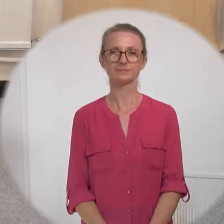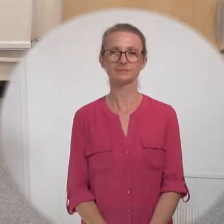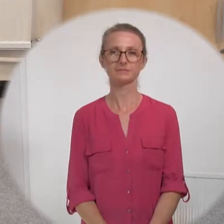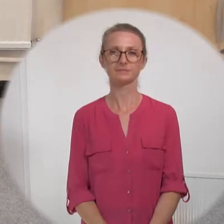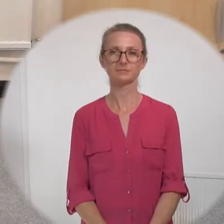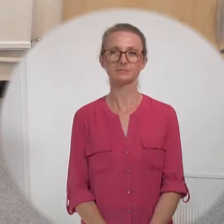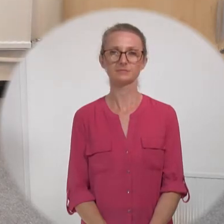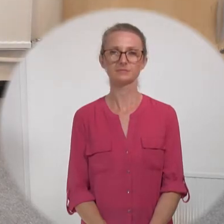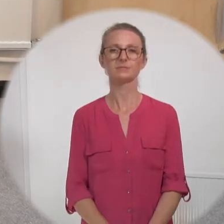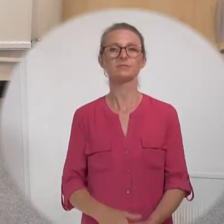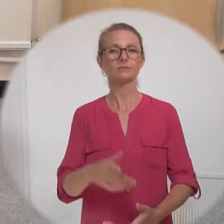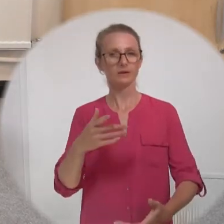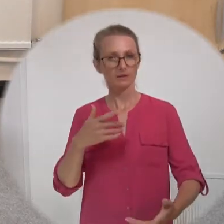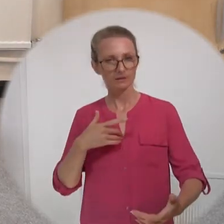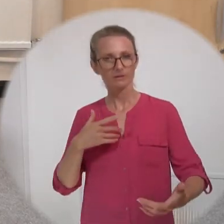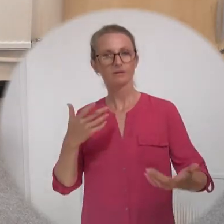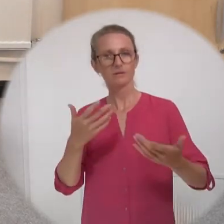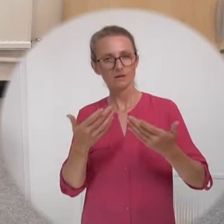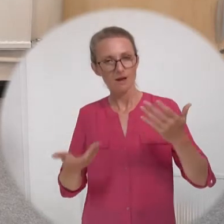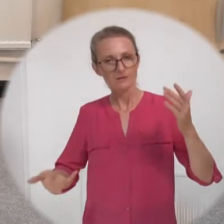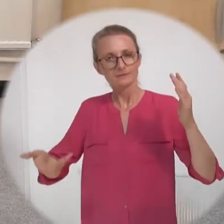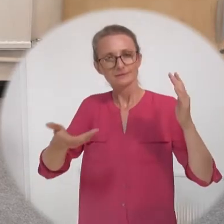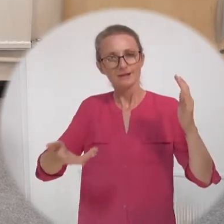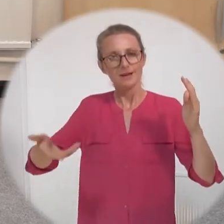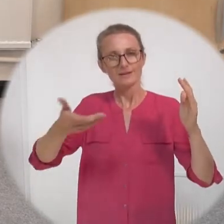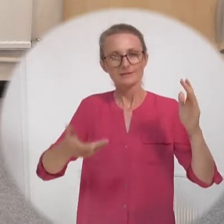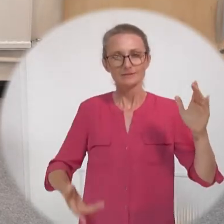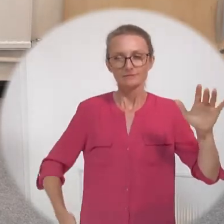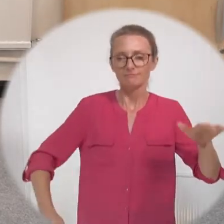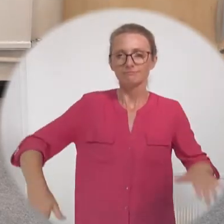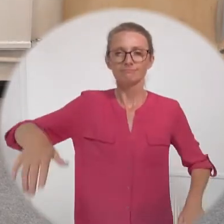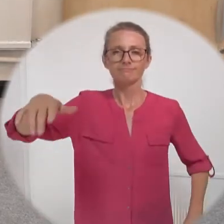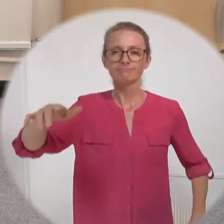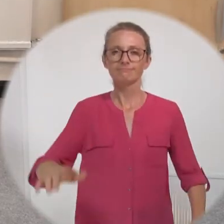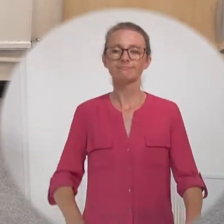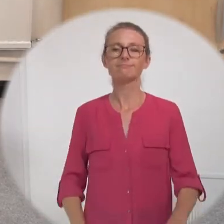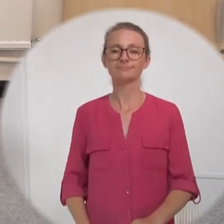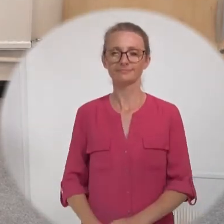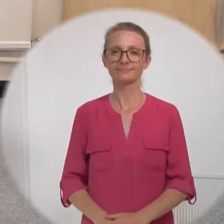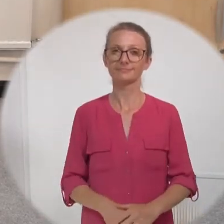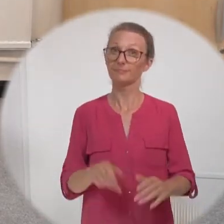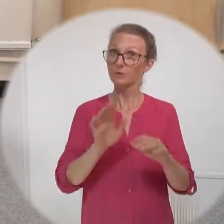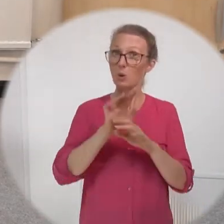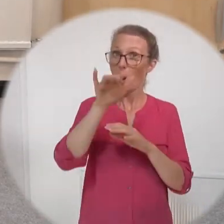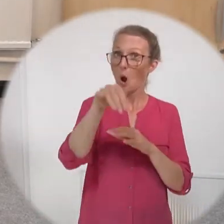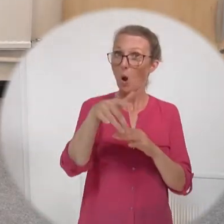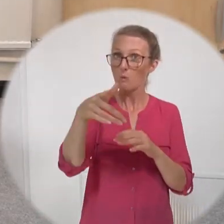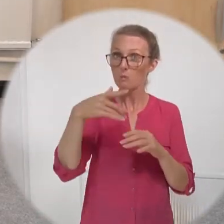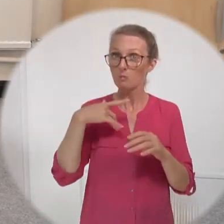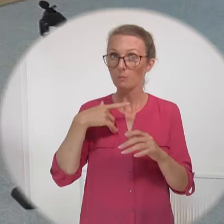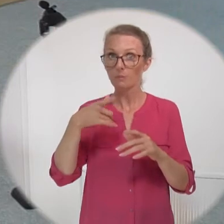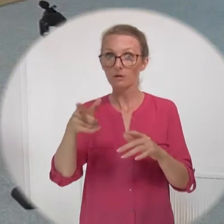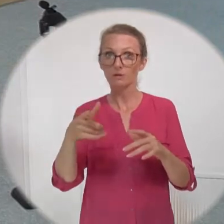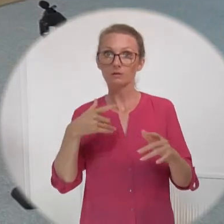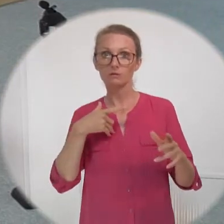Okay, and then a little bit bigger. So if you're practicing this at home, watch out for your neighbours